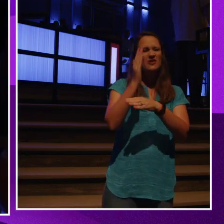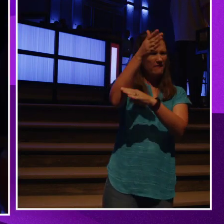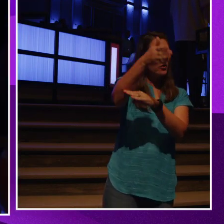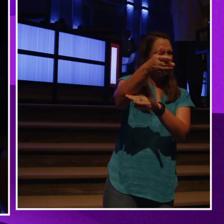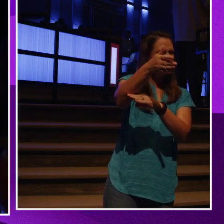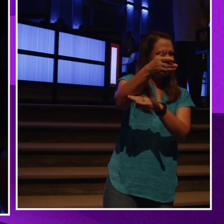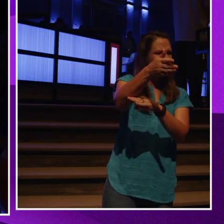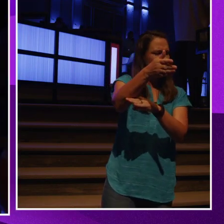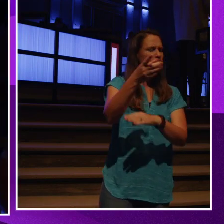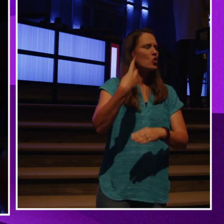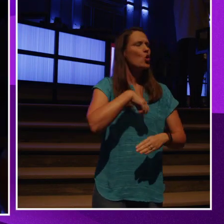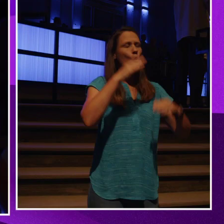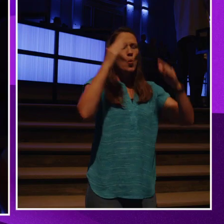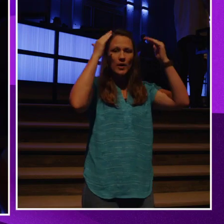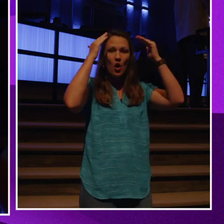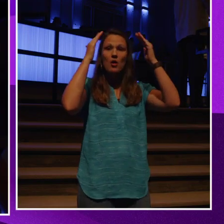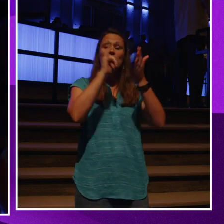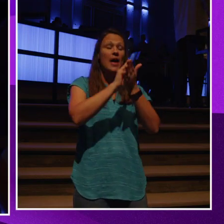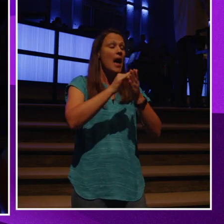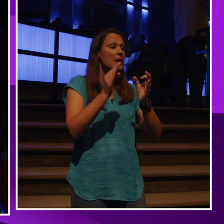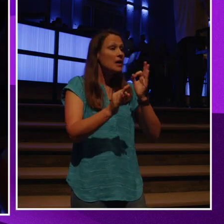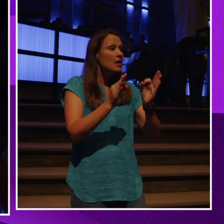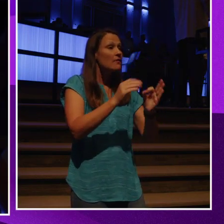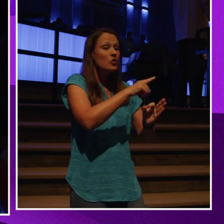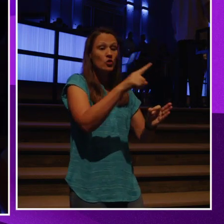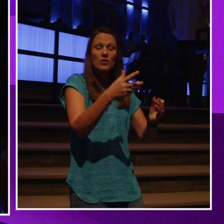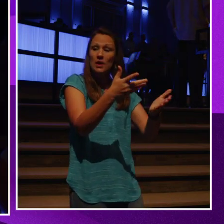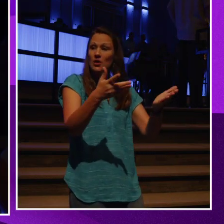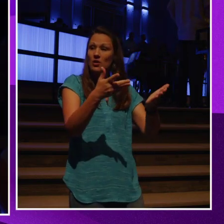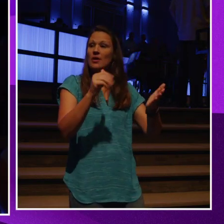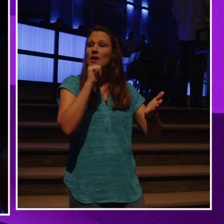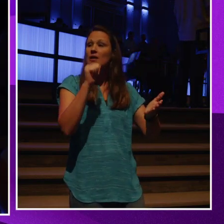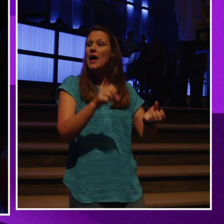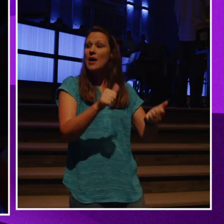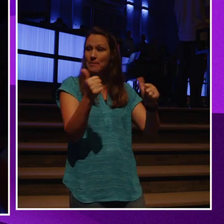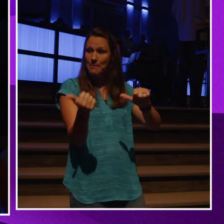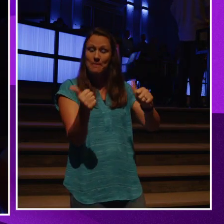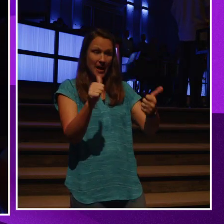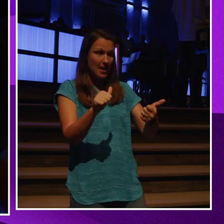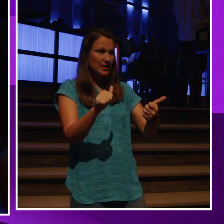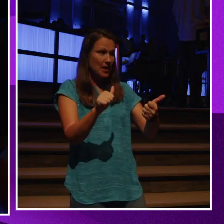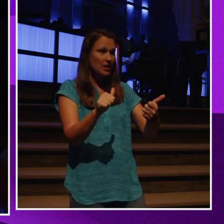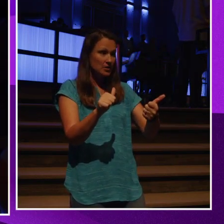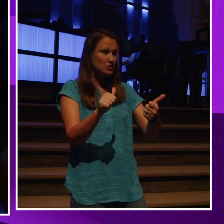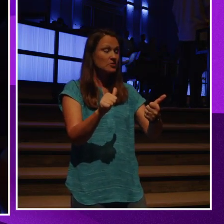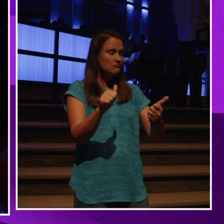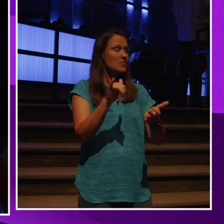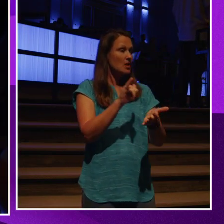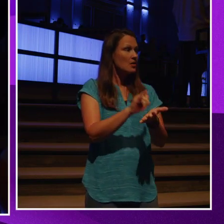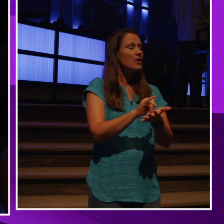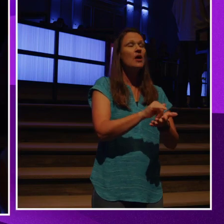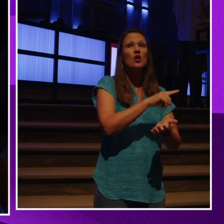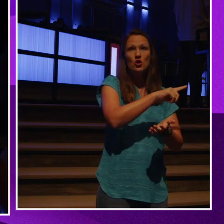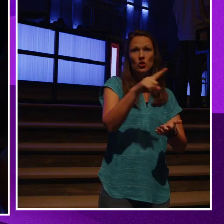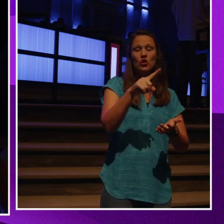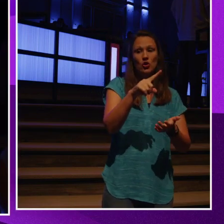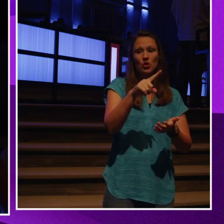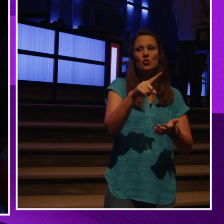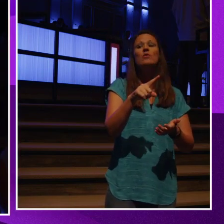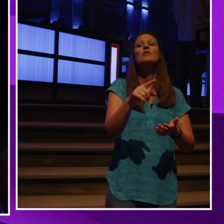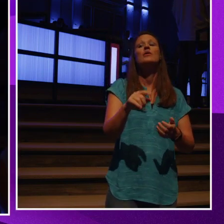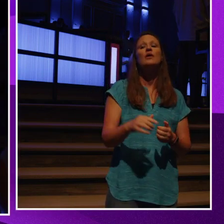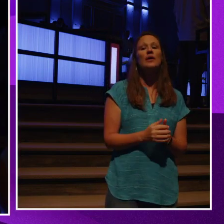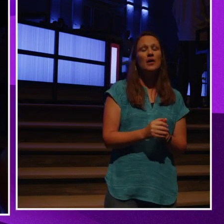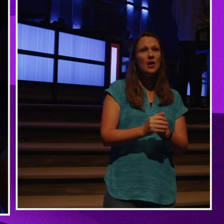there and you hadn't been baptized and you're not really certain about your own salvation, you'll do due